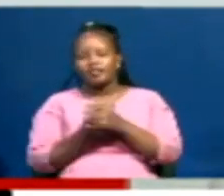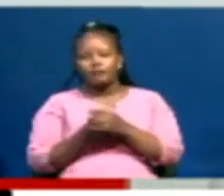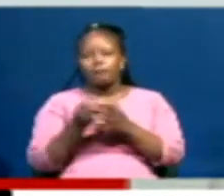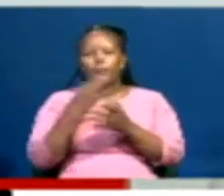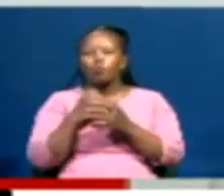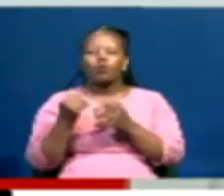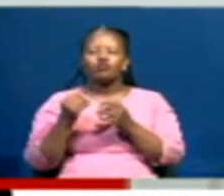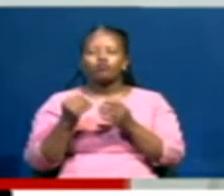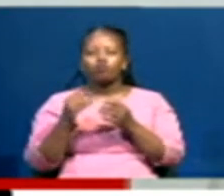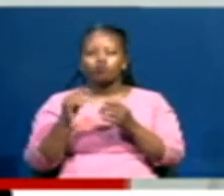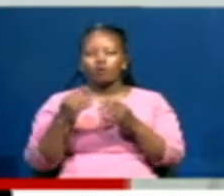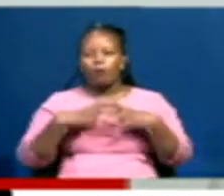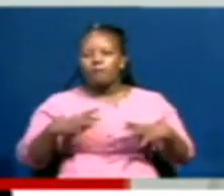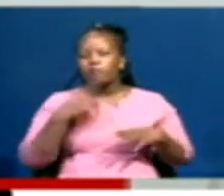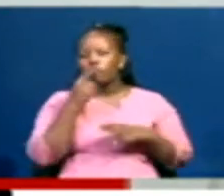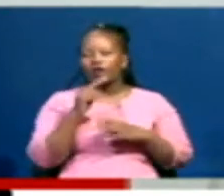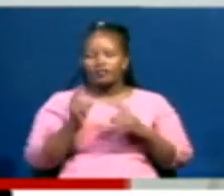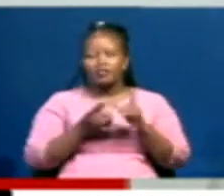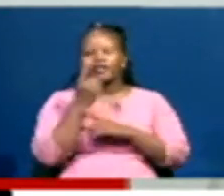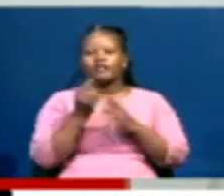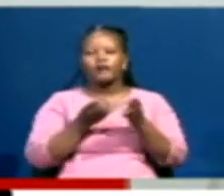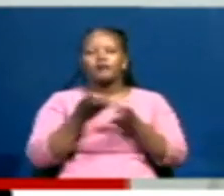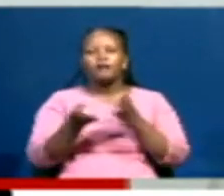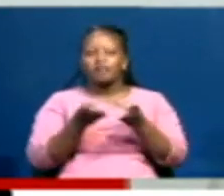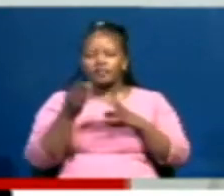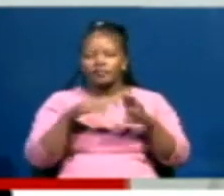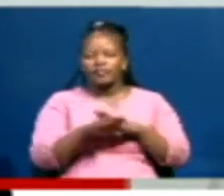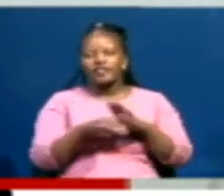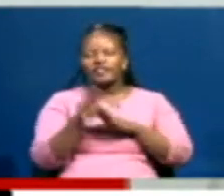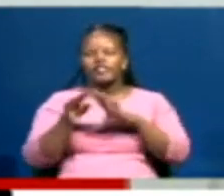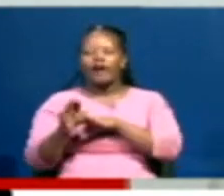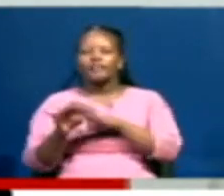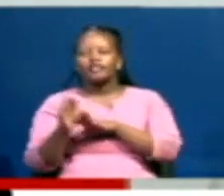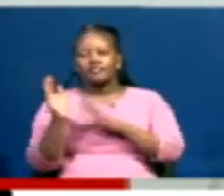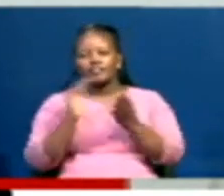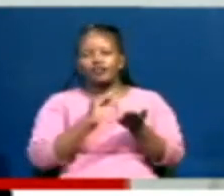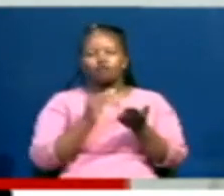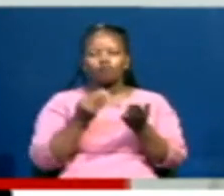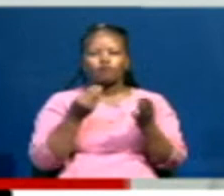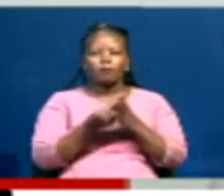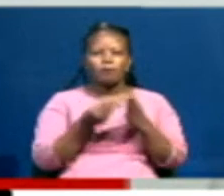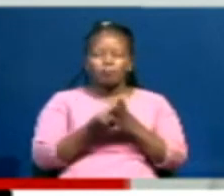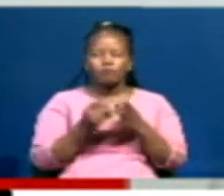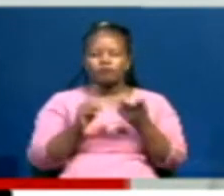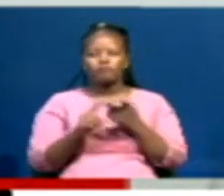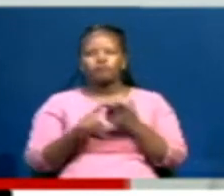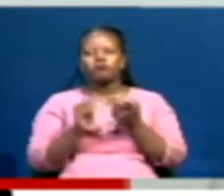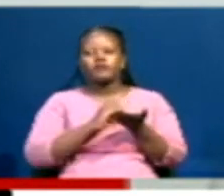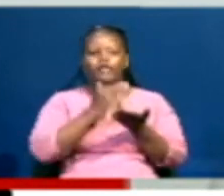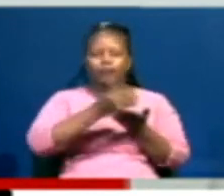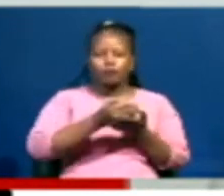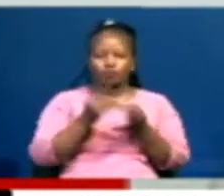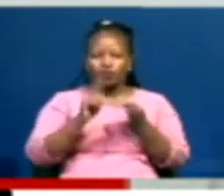and startups, in accessing debt capital, in accessing equity capital, and even providing